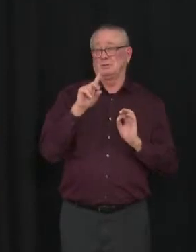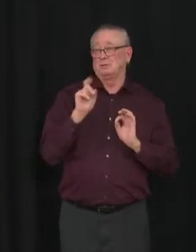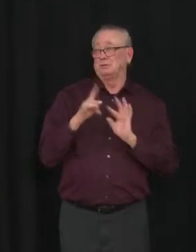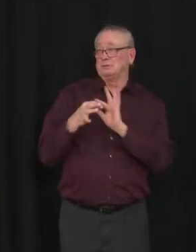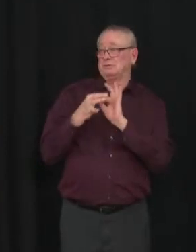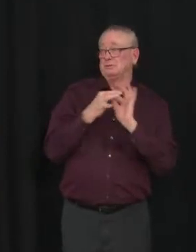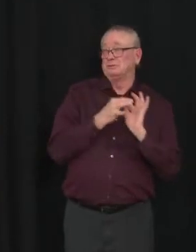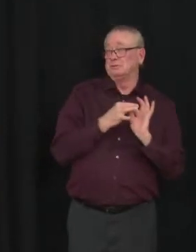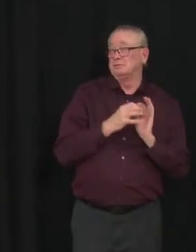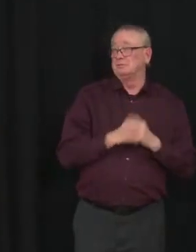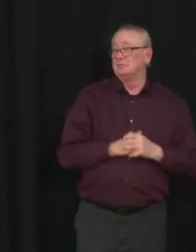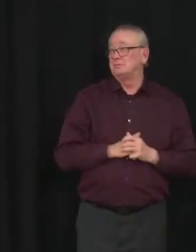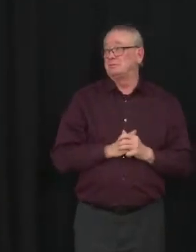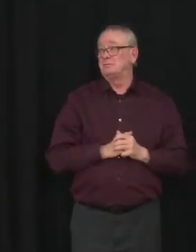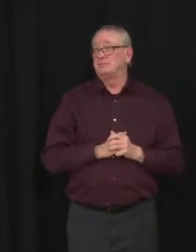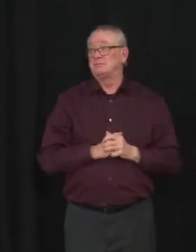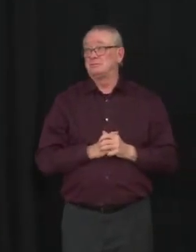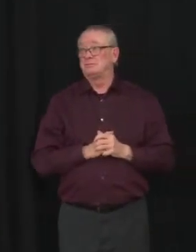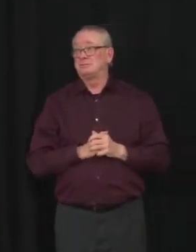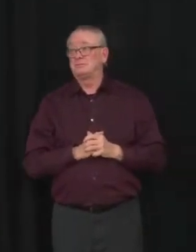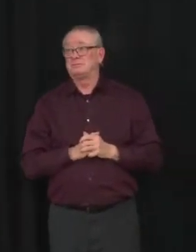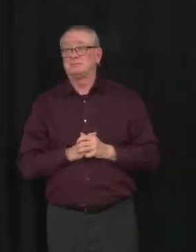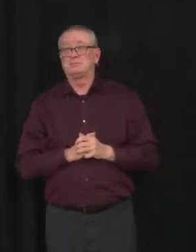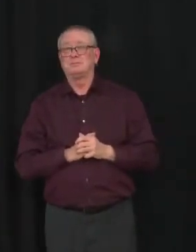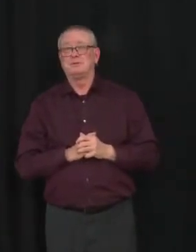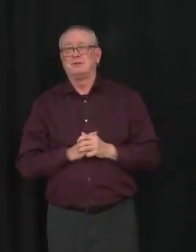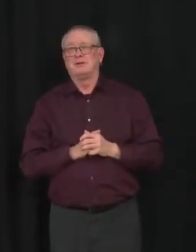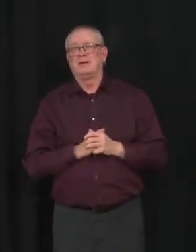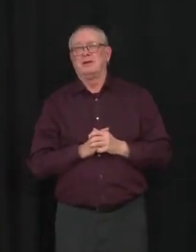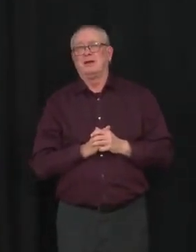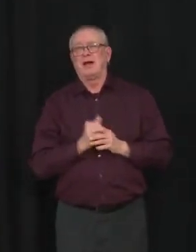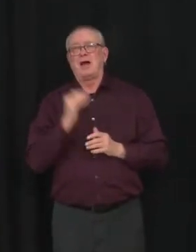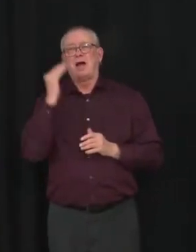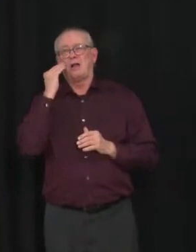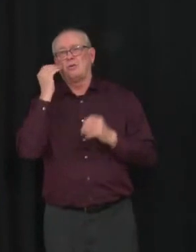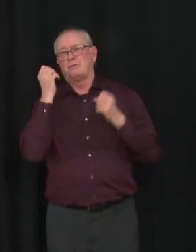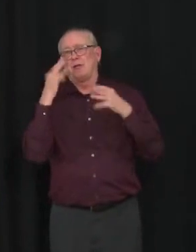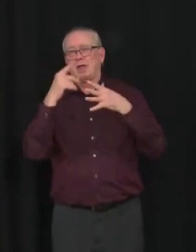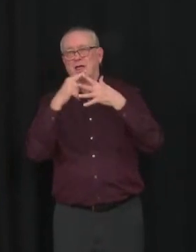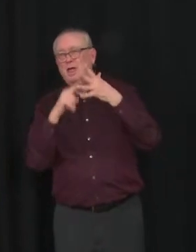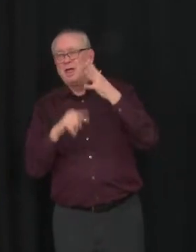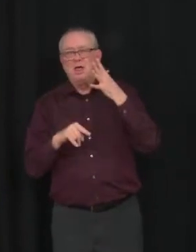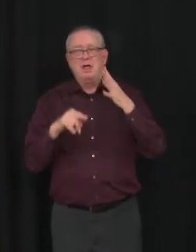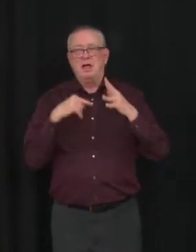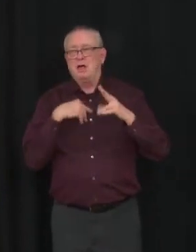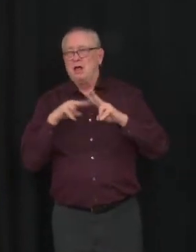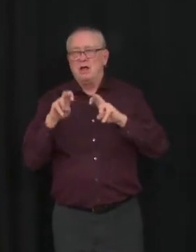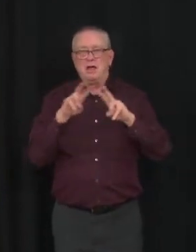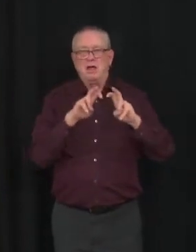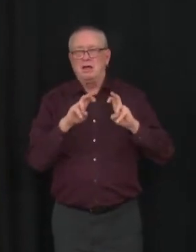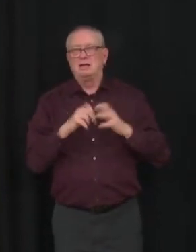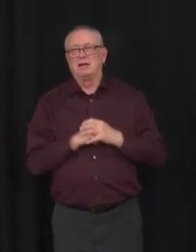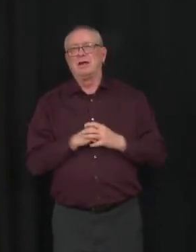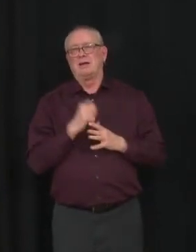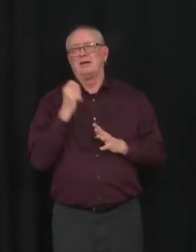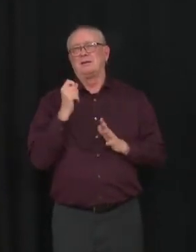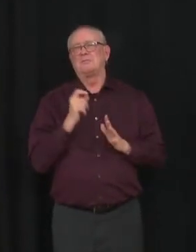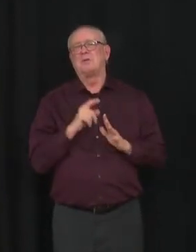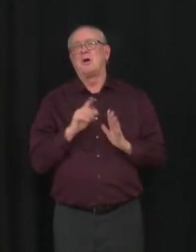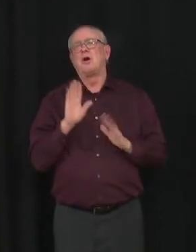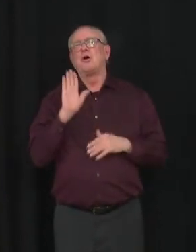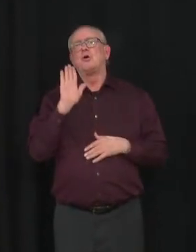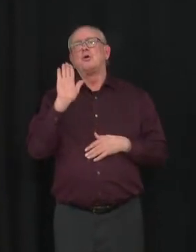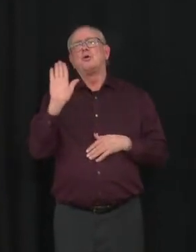Sure. I mean, I know there's lots of variables, of course, but how does Alberta's own modeling align with